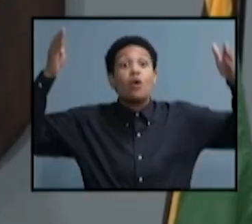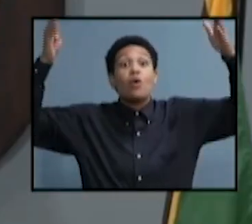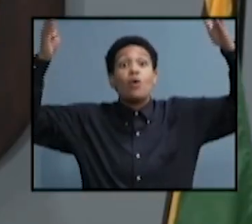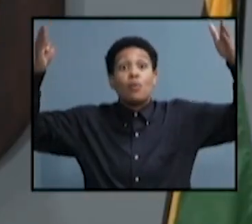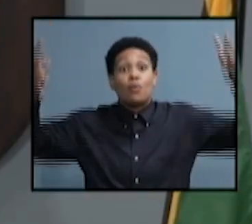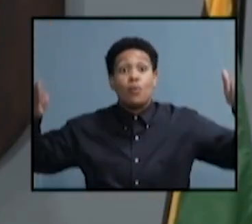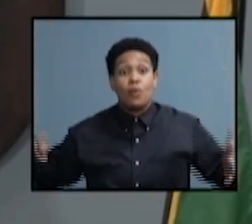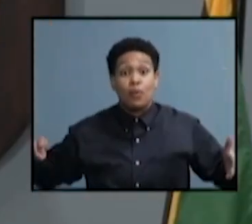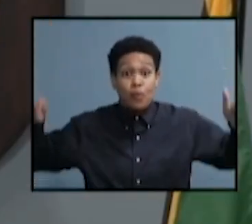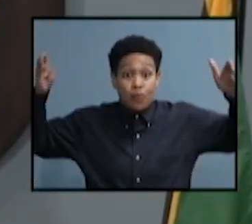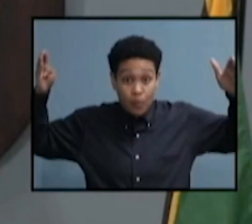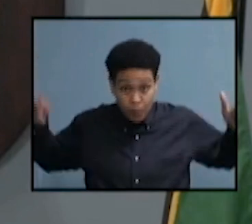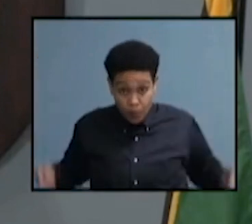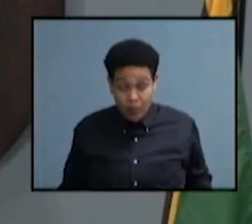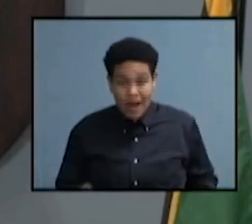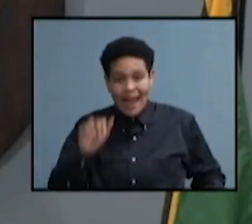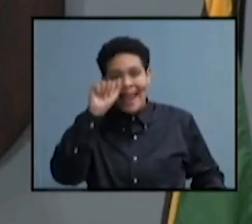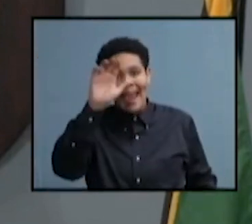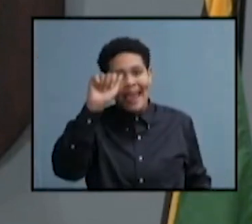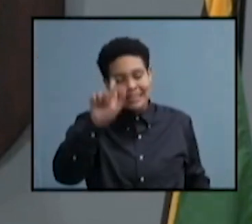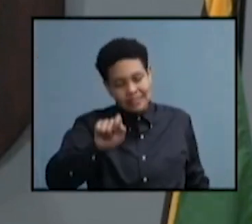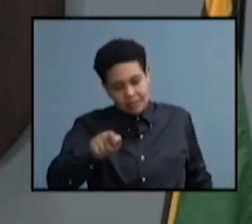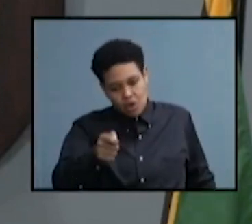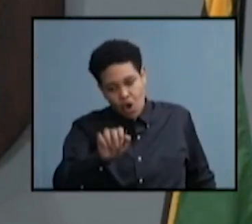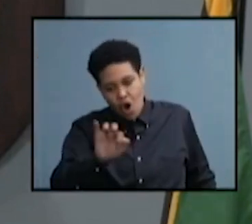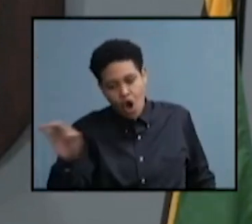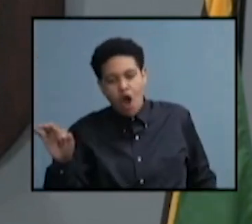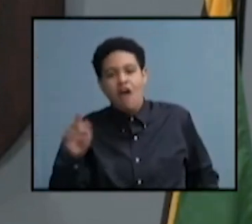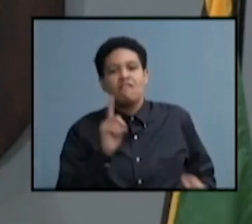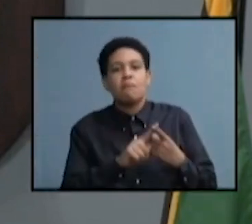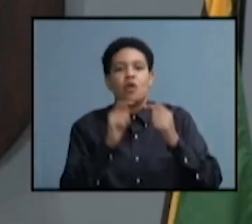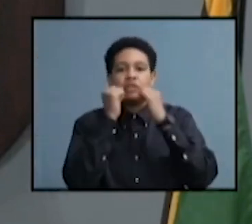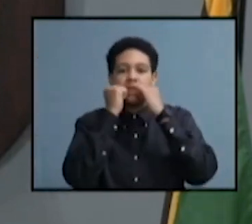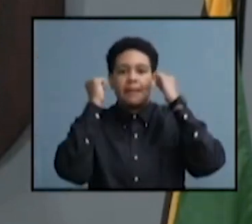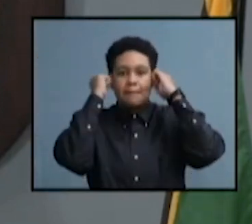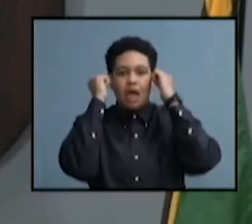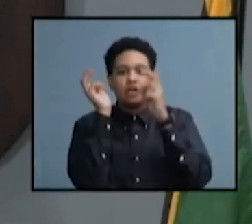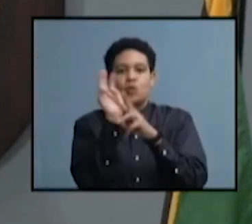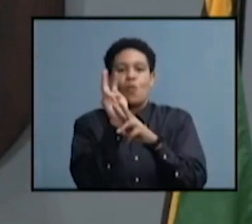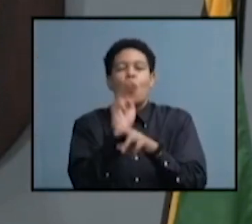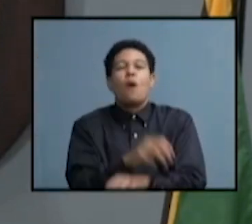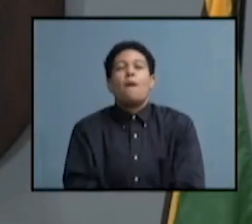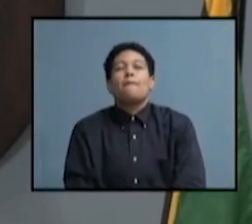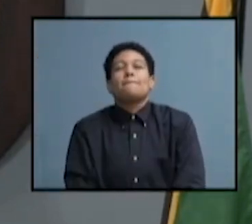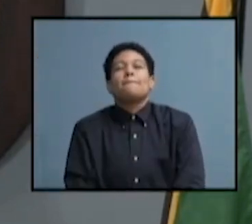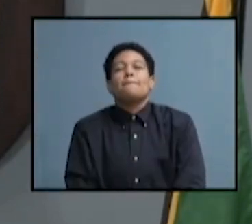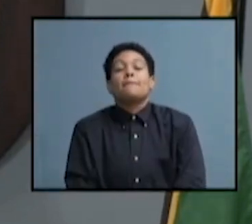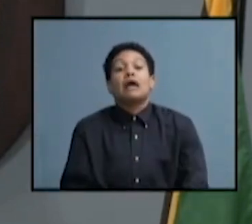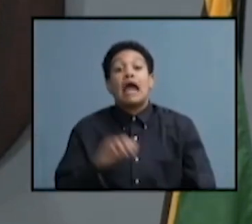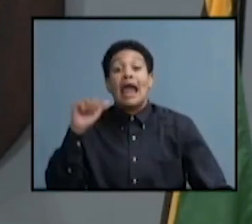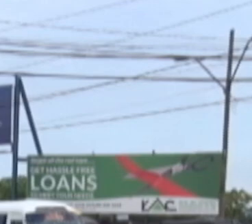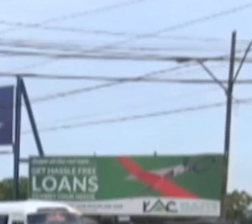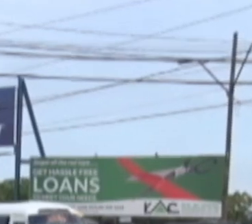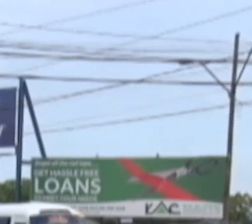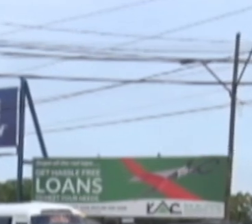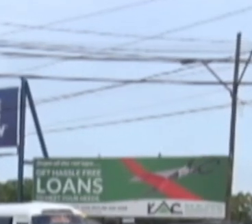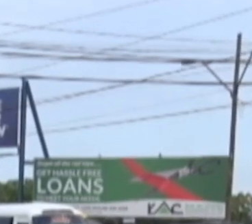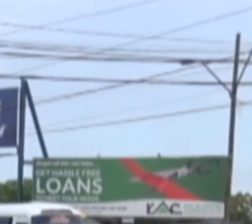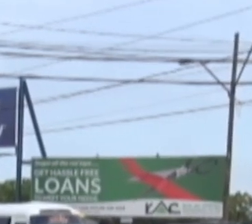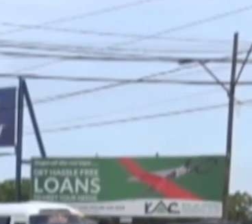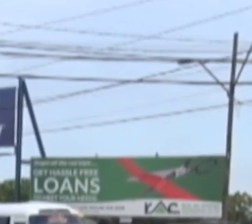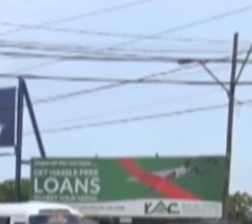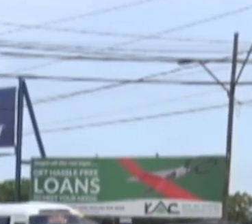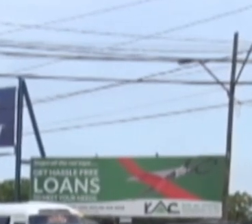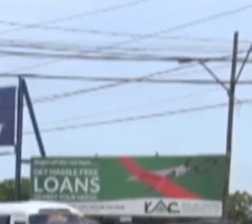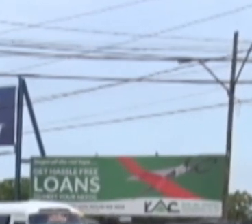the air conditioning being off and masks being worn by all persons in the vehicle. Those who